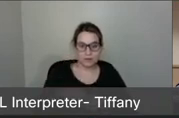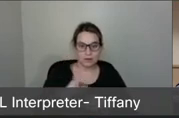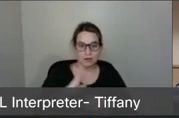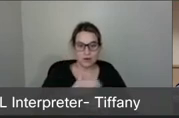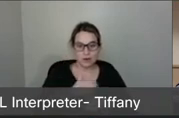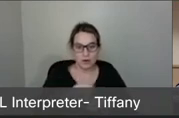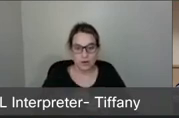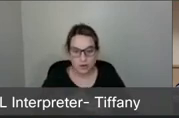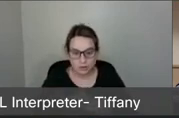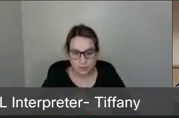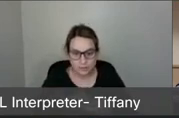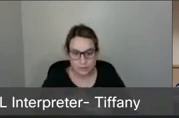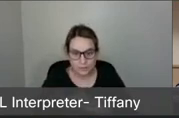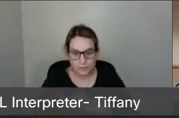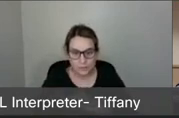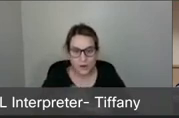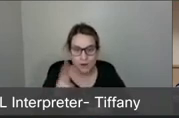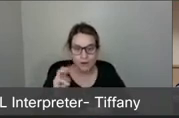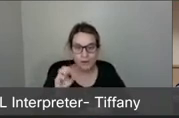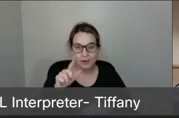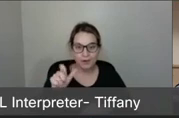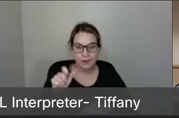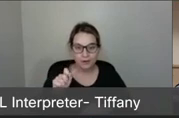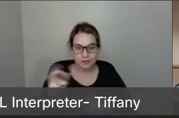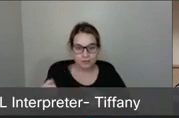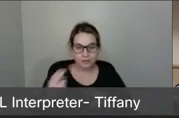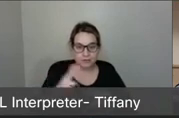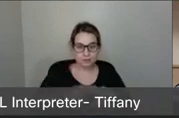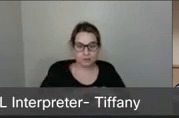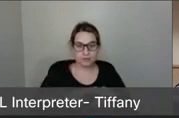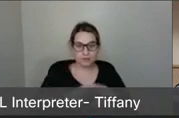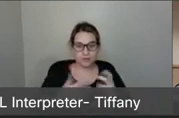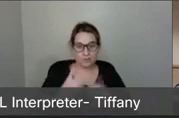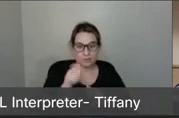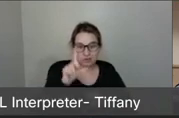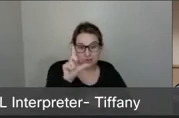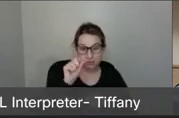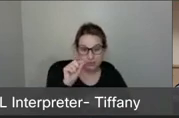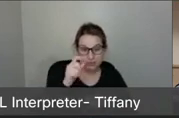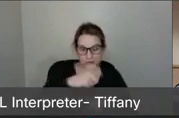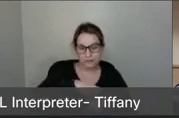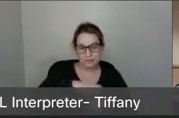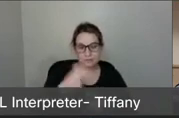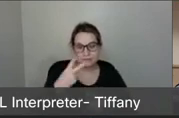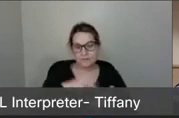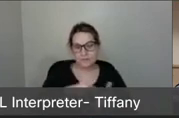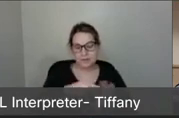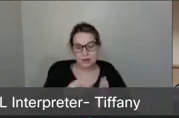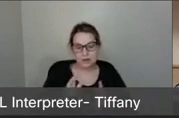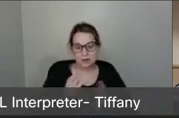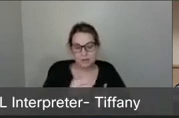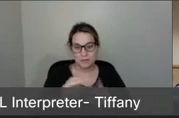square mile has increased almost 20 times, meaning that our